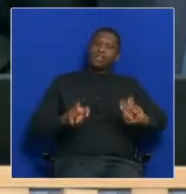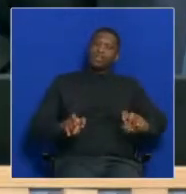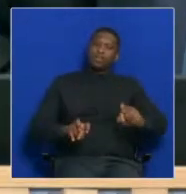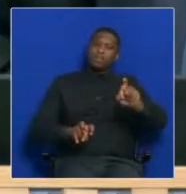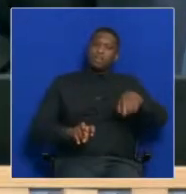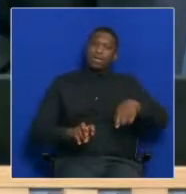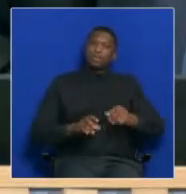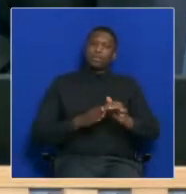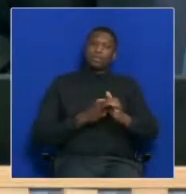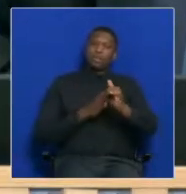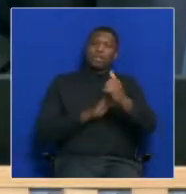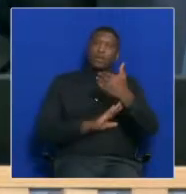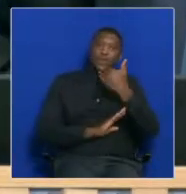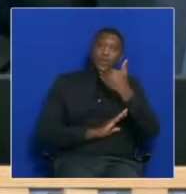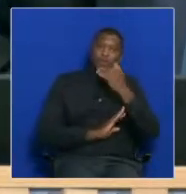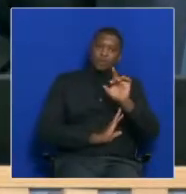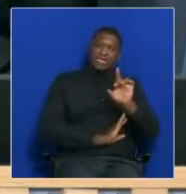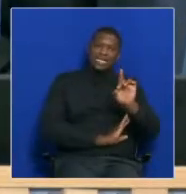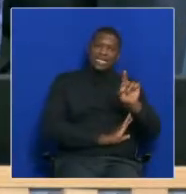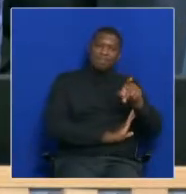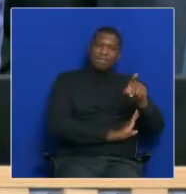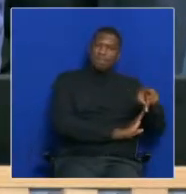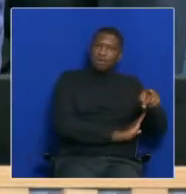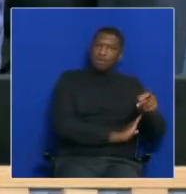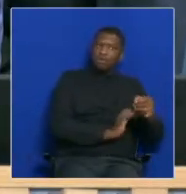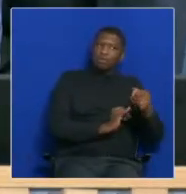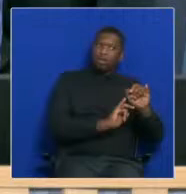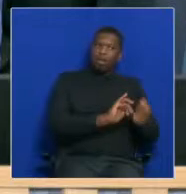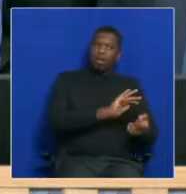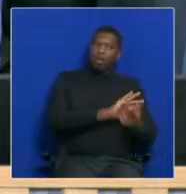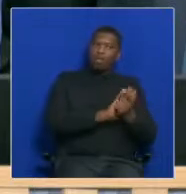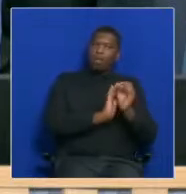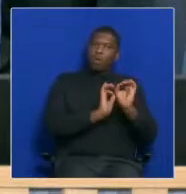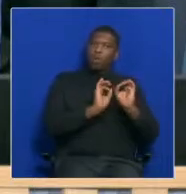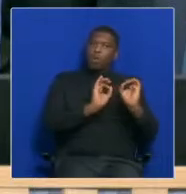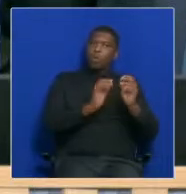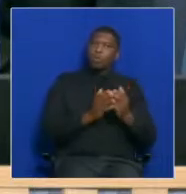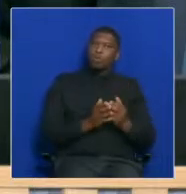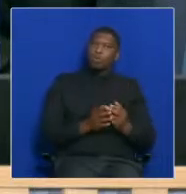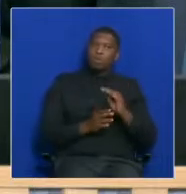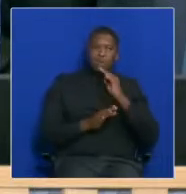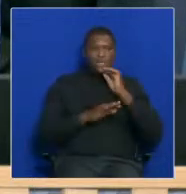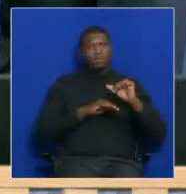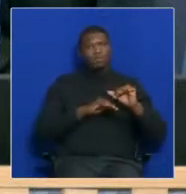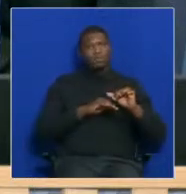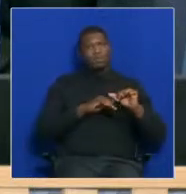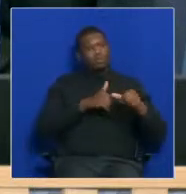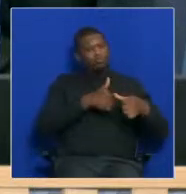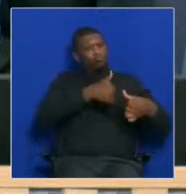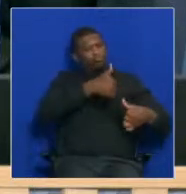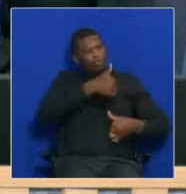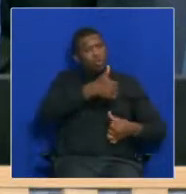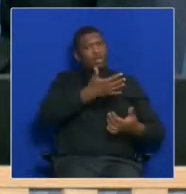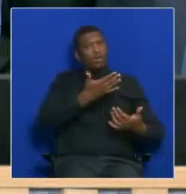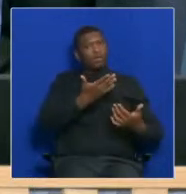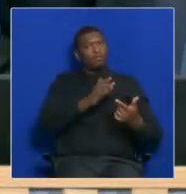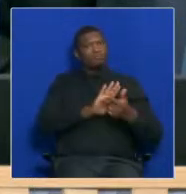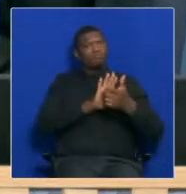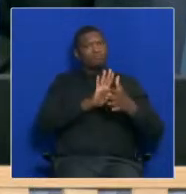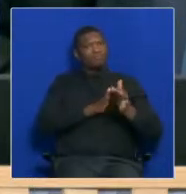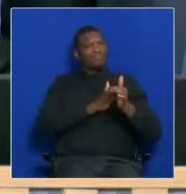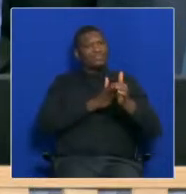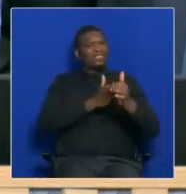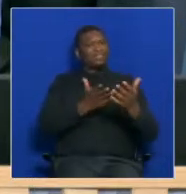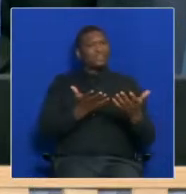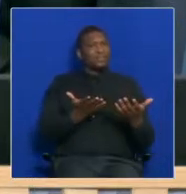by DDPPs. They were being led by junior advocates at IDEC. Did you